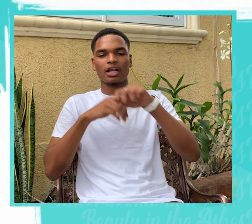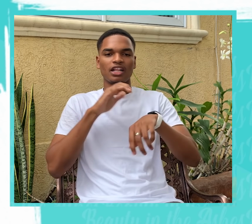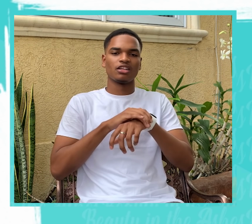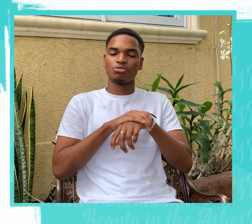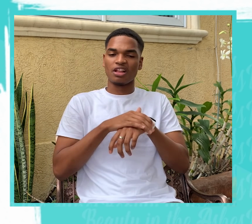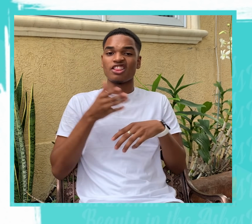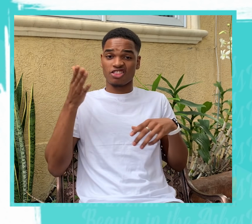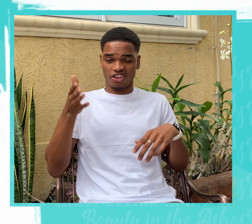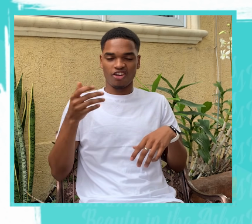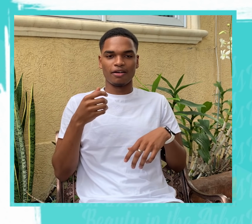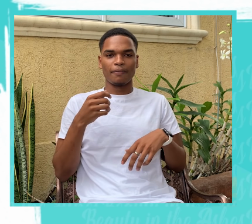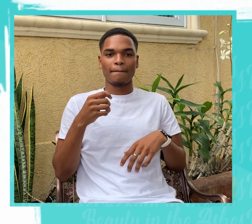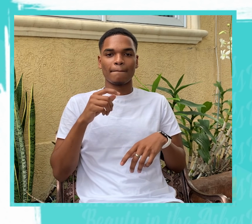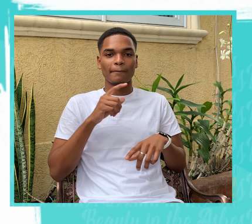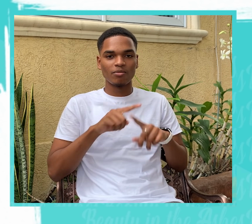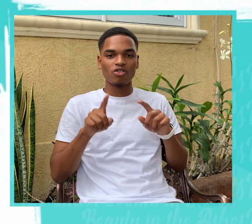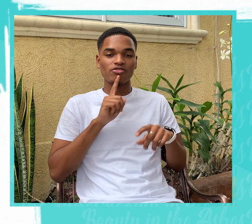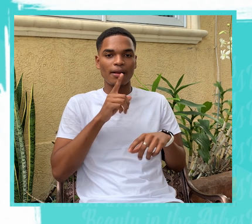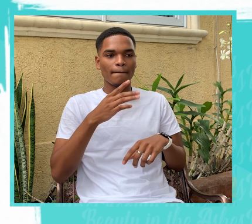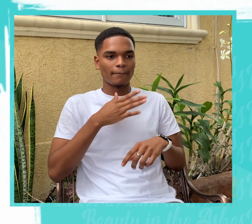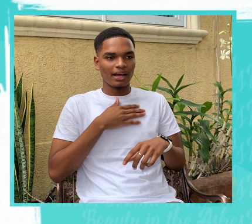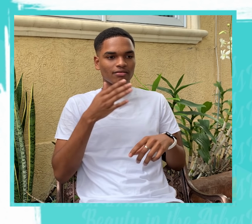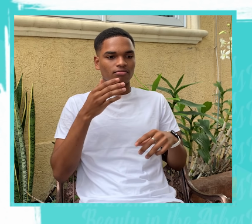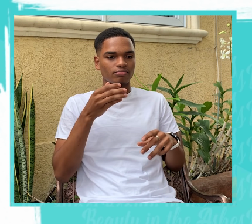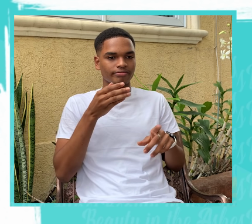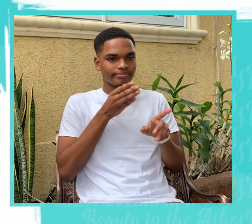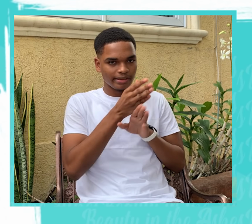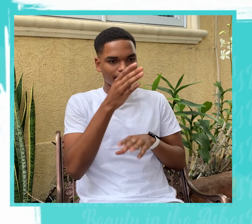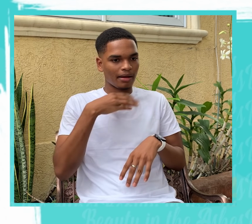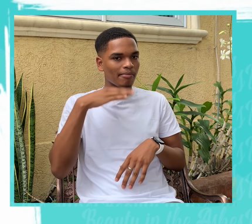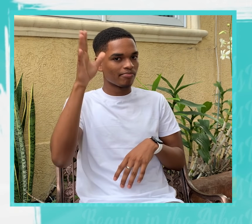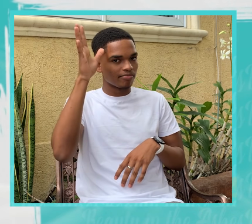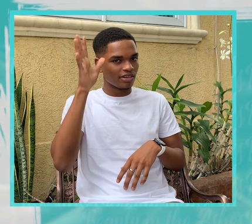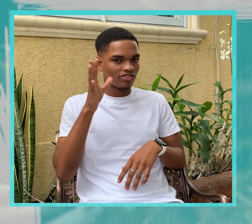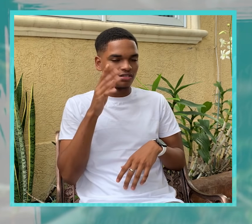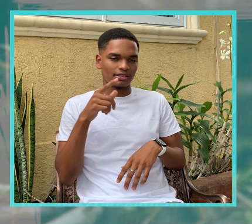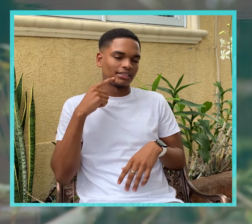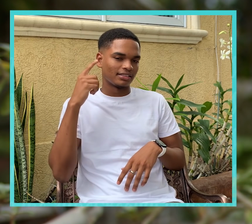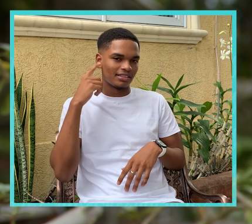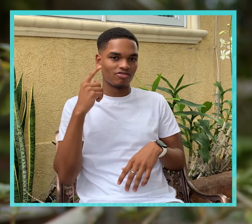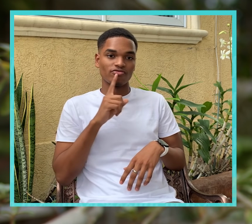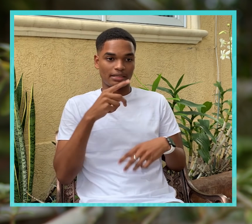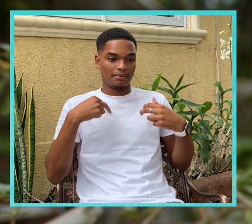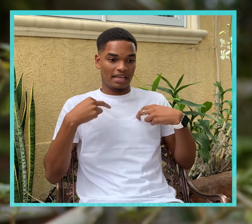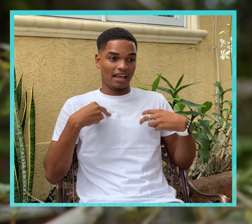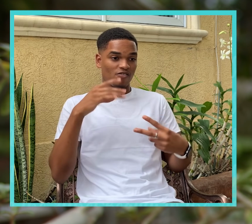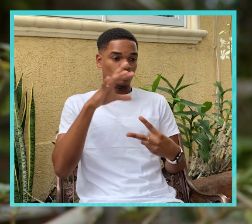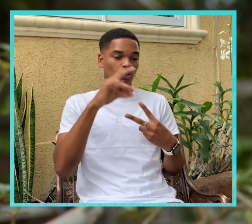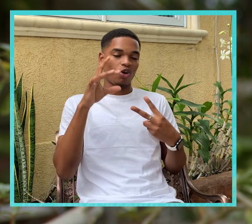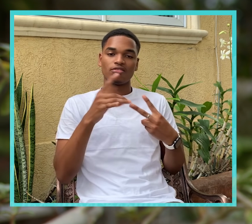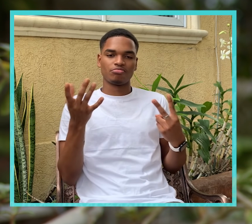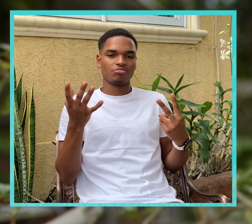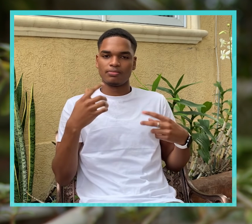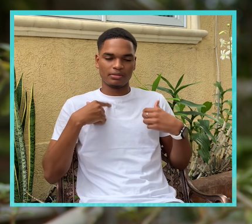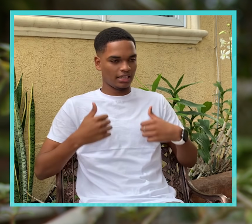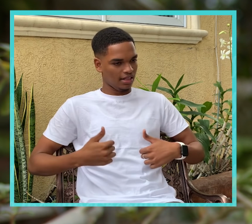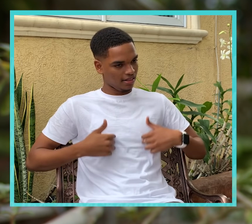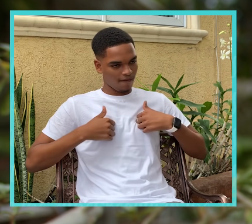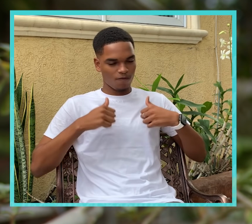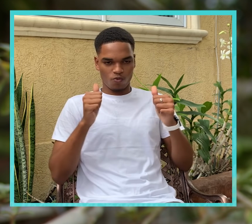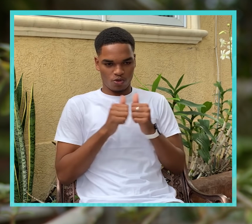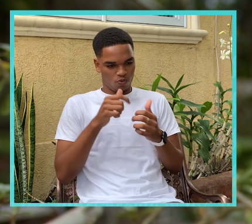my main, my parents are the ones who are deaf. So, I had no option, no choice. I just had to live with what I